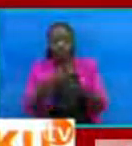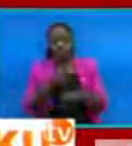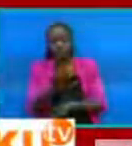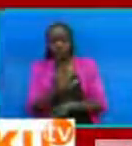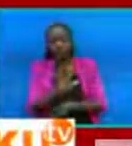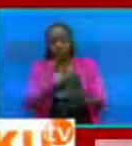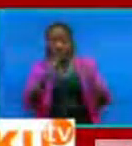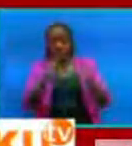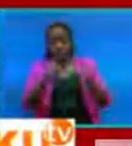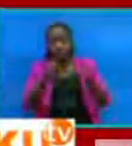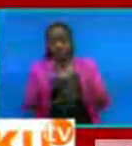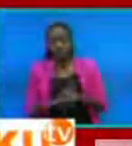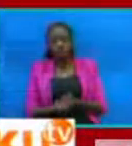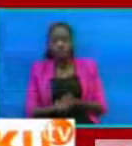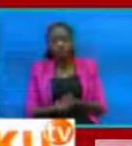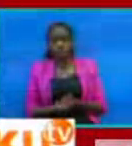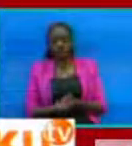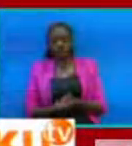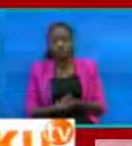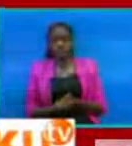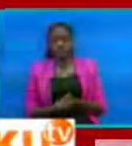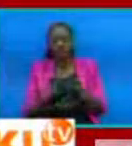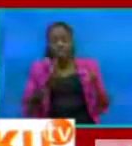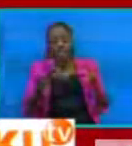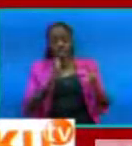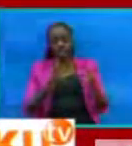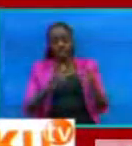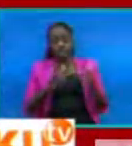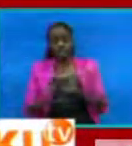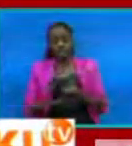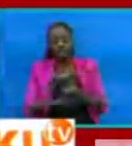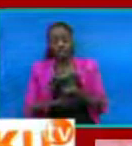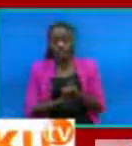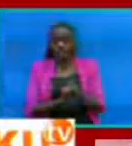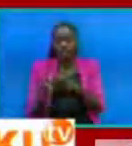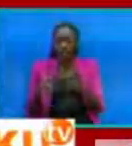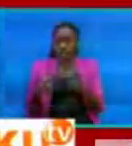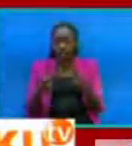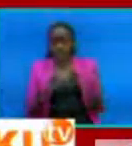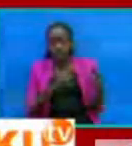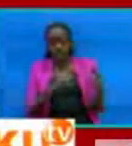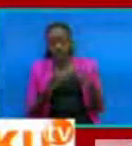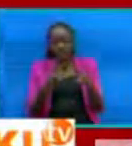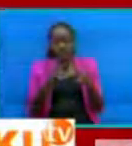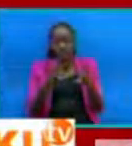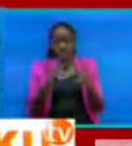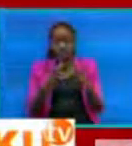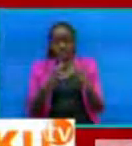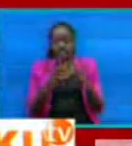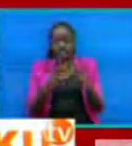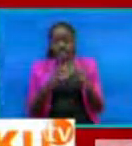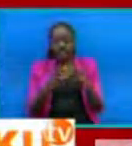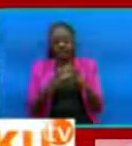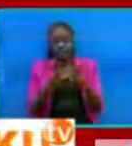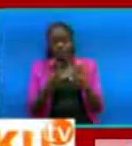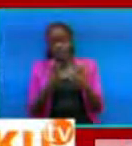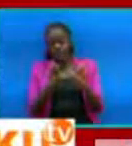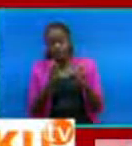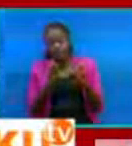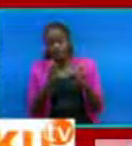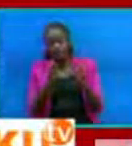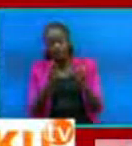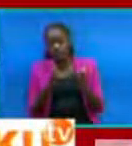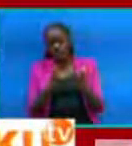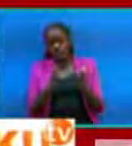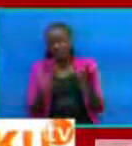could be networking, exchanging a few contacts, maybe knowing where we